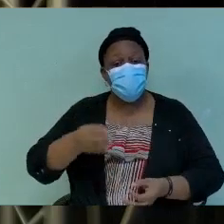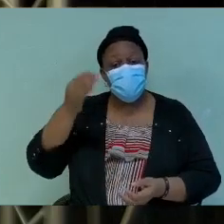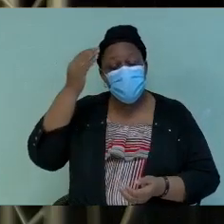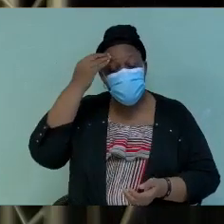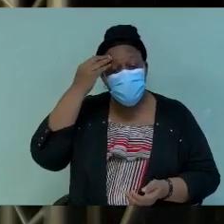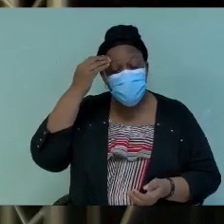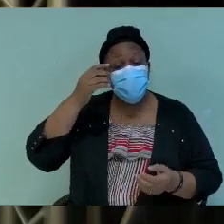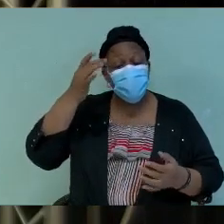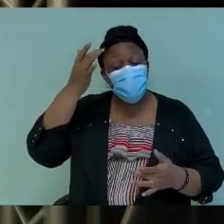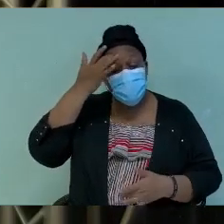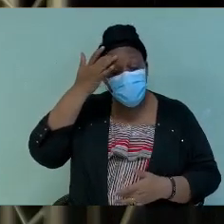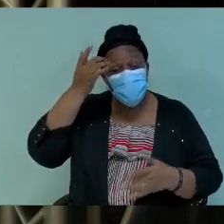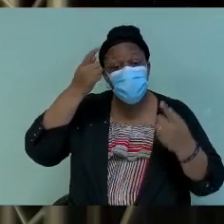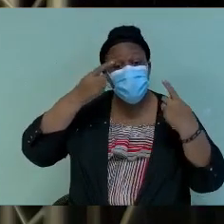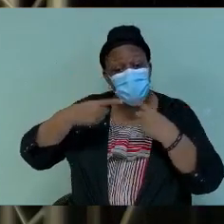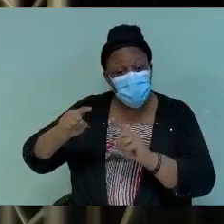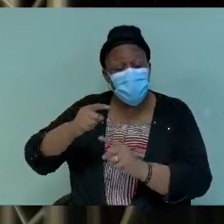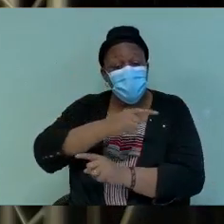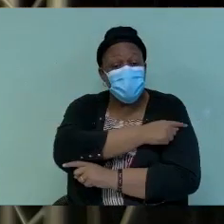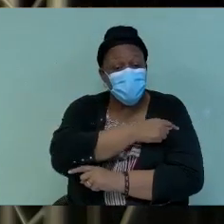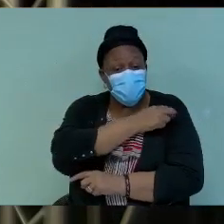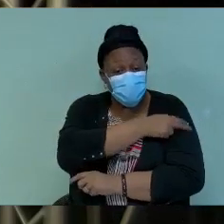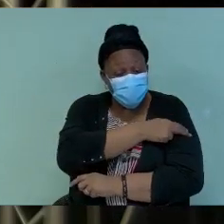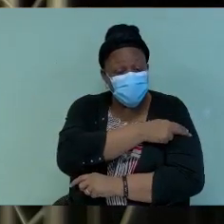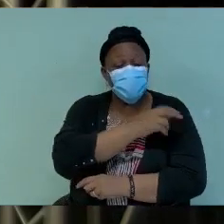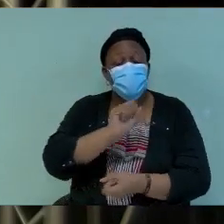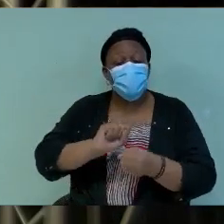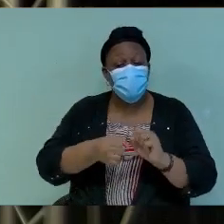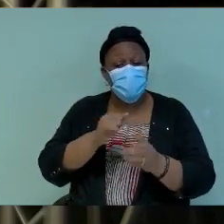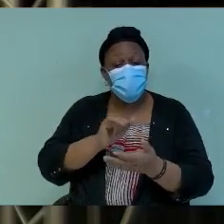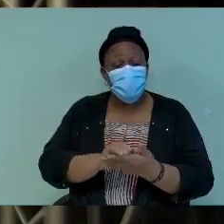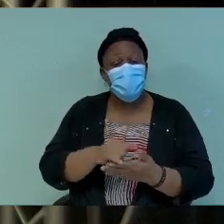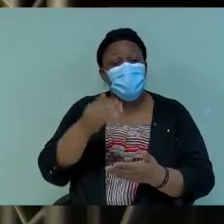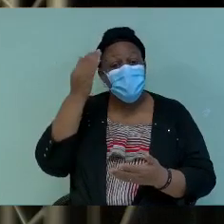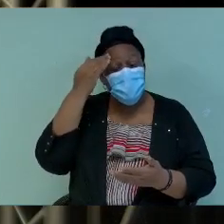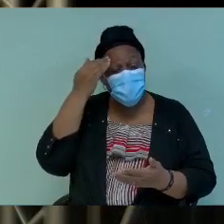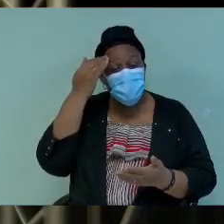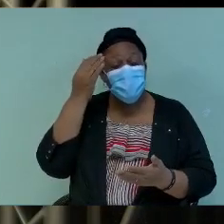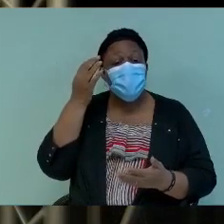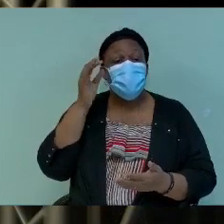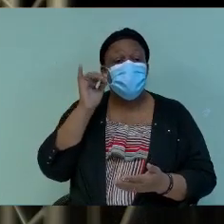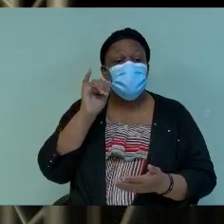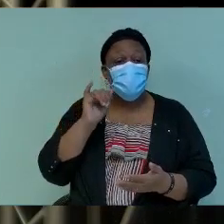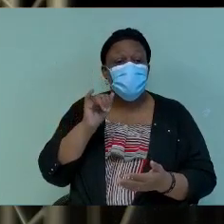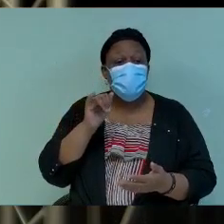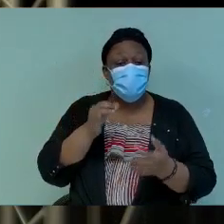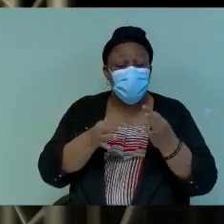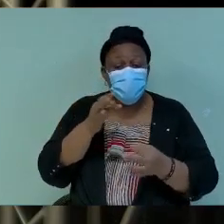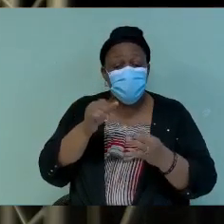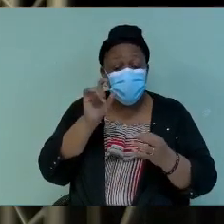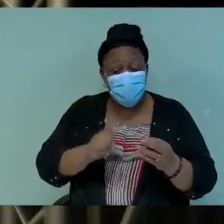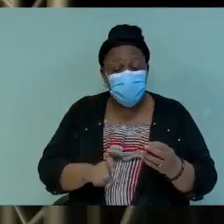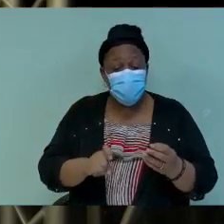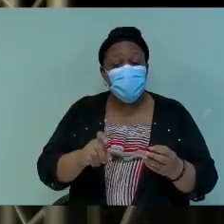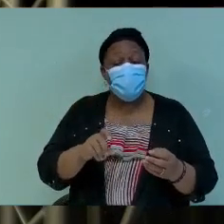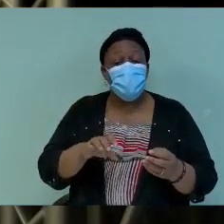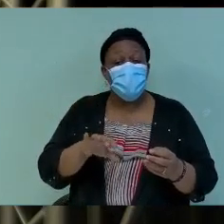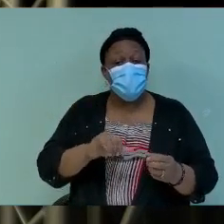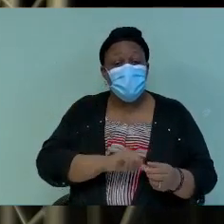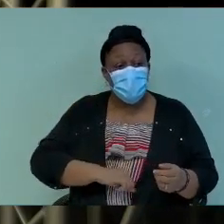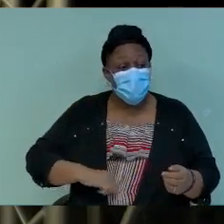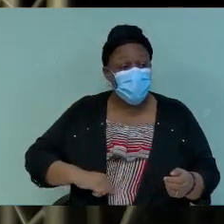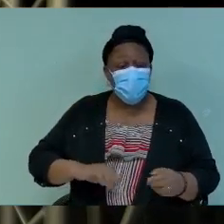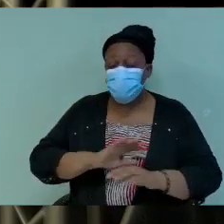and the determination will be made as to whether or not something needs to be done urgently or not. Okay, so please don't stay home and make those decisions